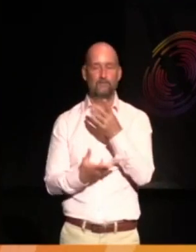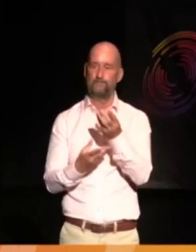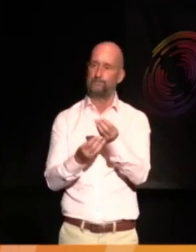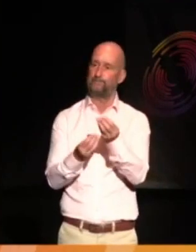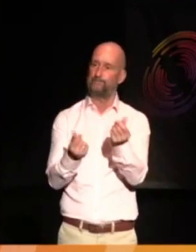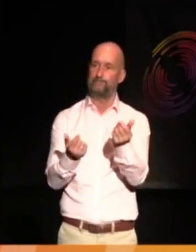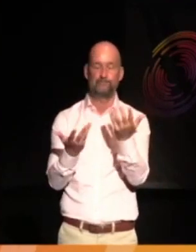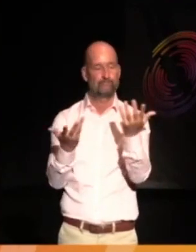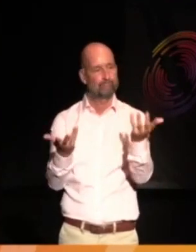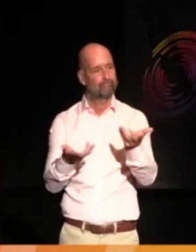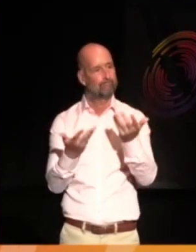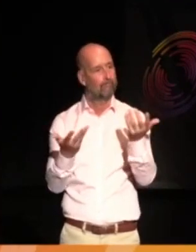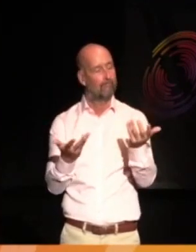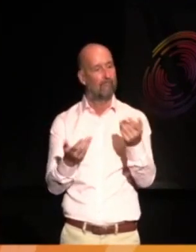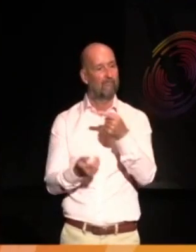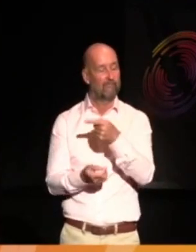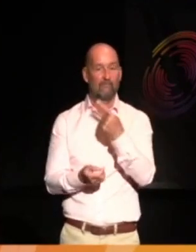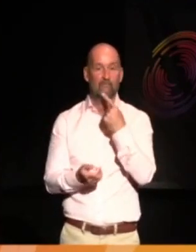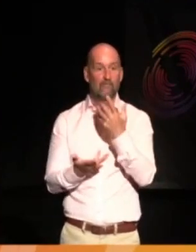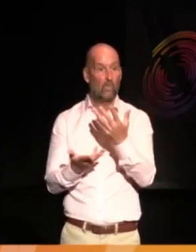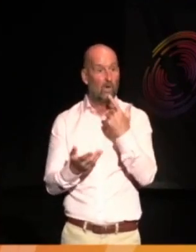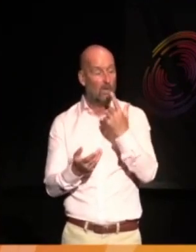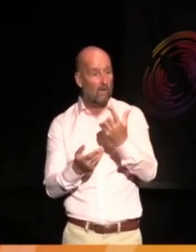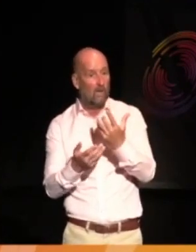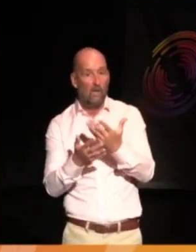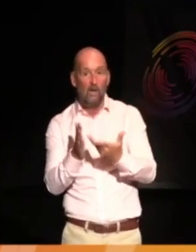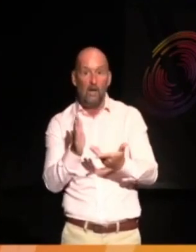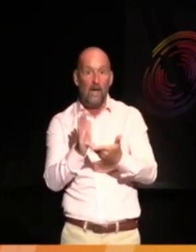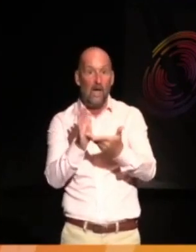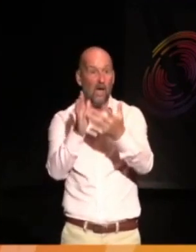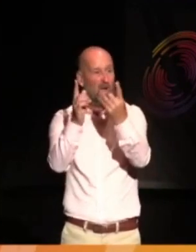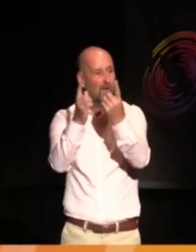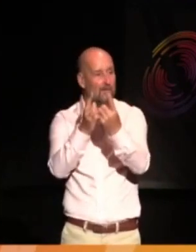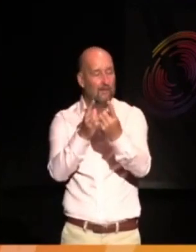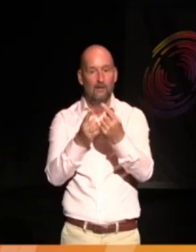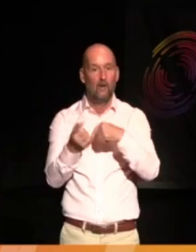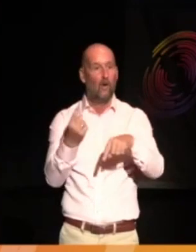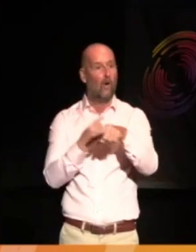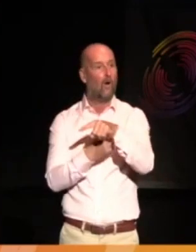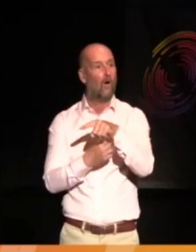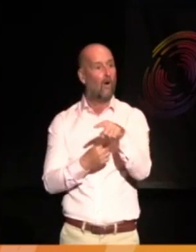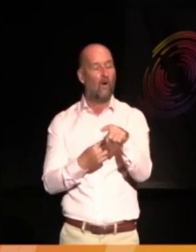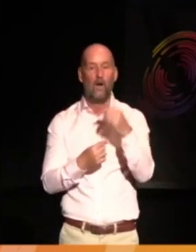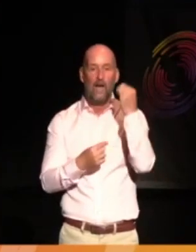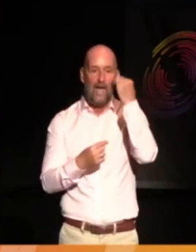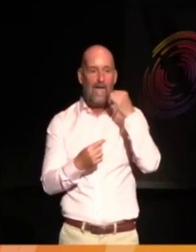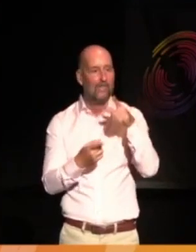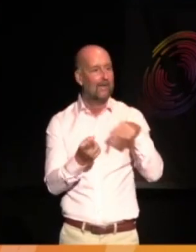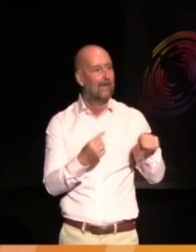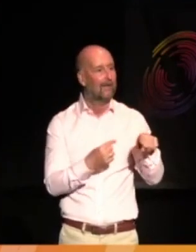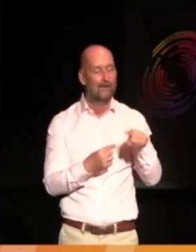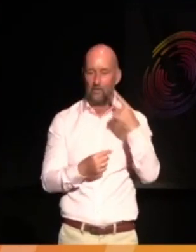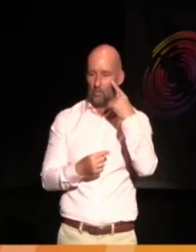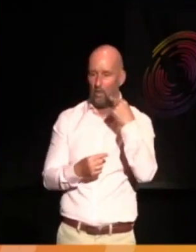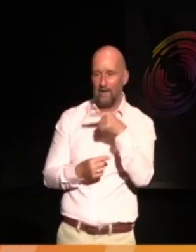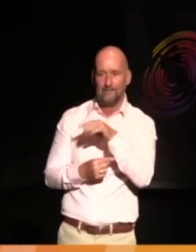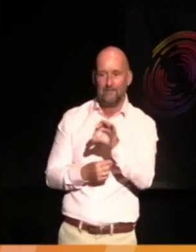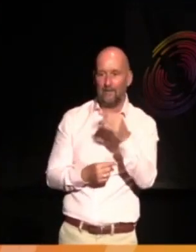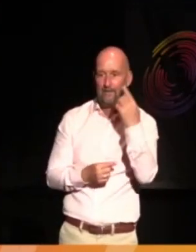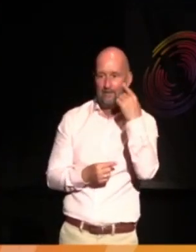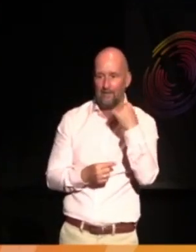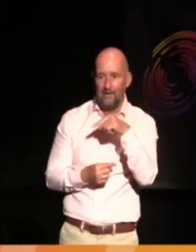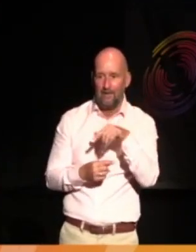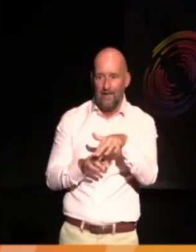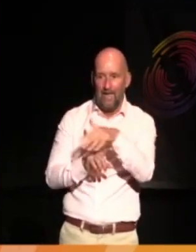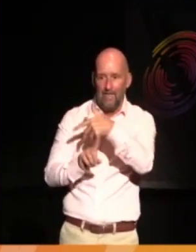of ethnic anything where everybody else is ethnic apart from white people. No, you have an ethnicity, you